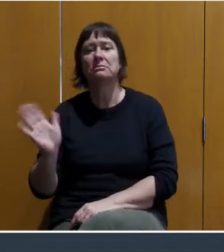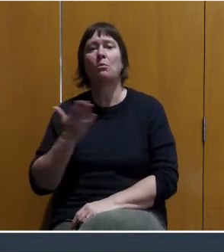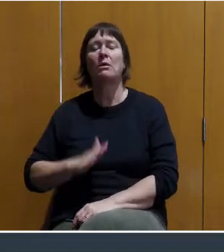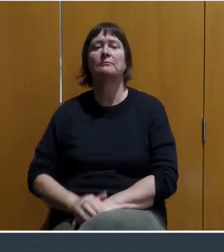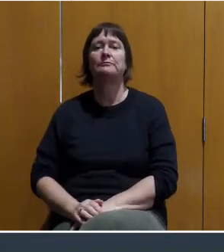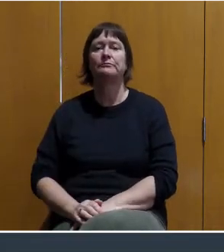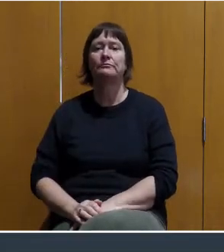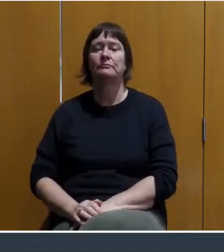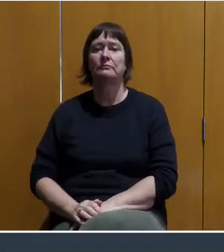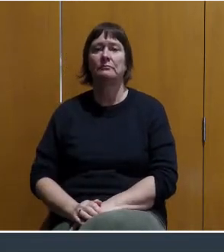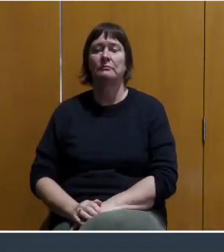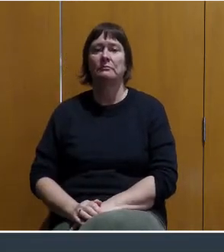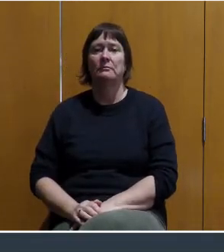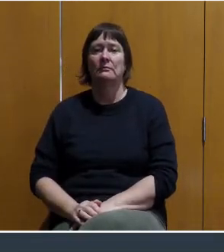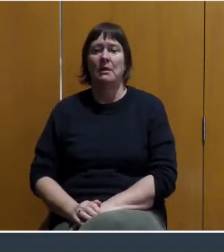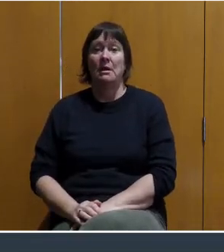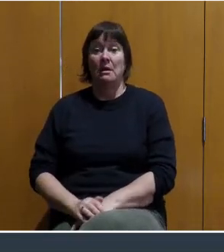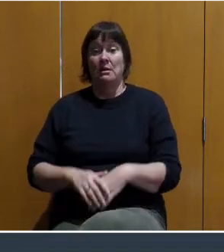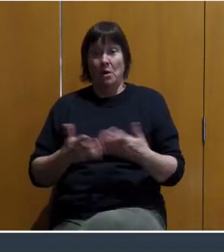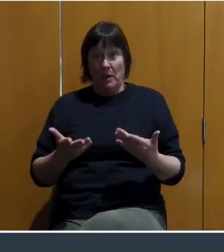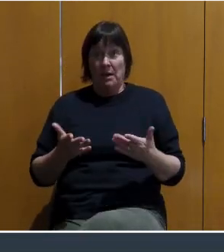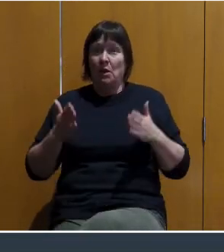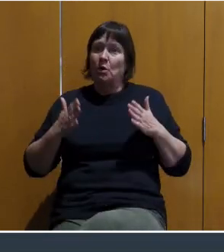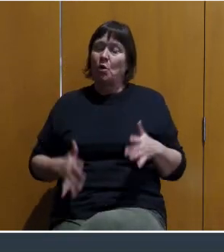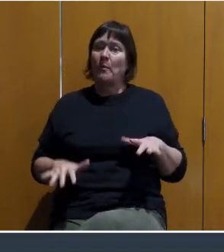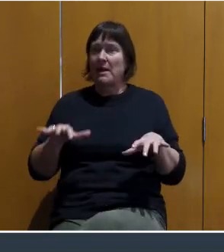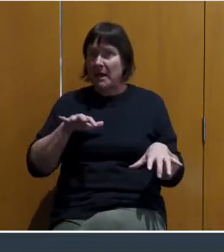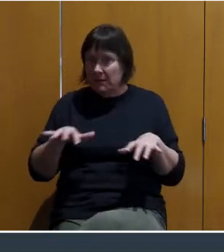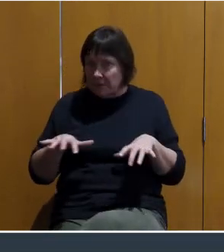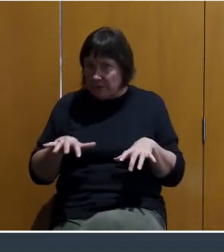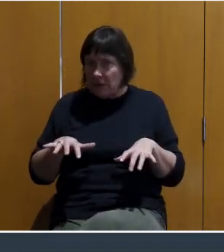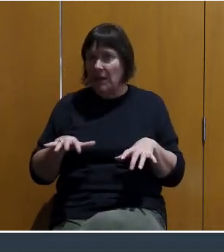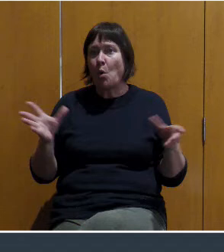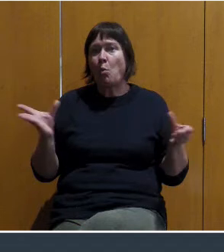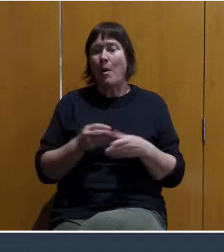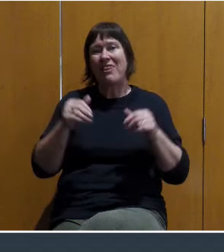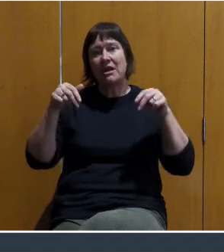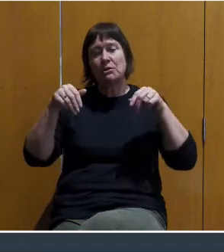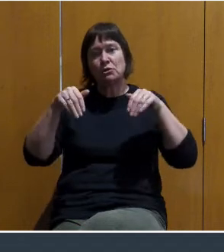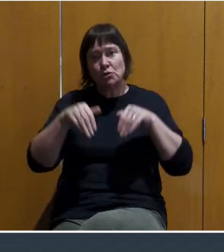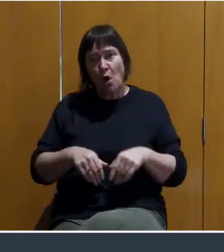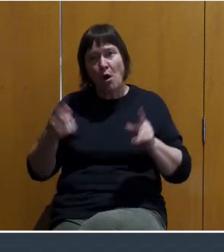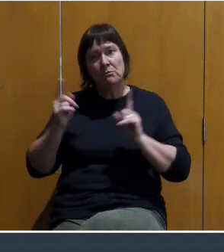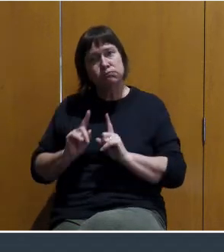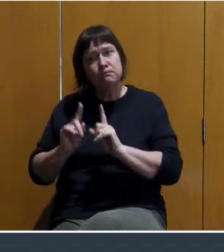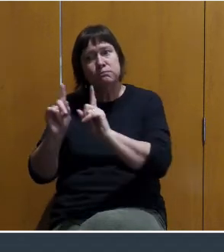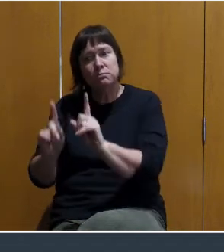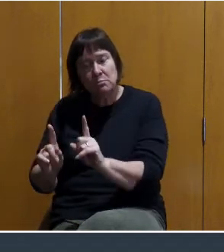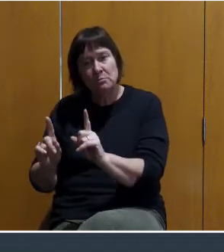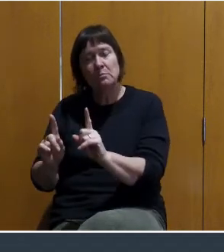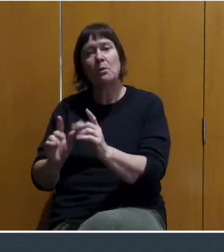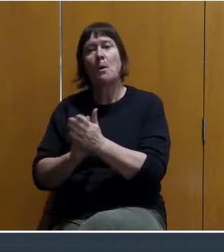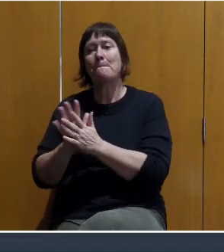So any increase in human activity, particularly if it's accompanied by the intrusion of dogs, potentially pushes